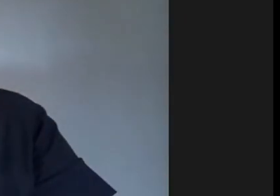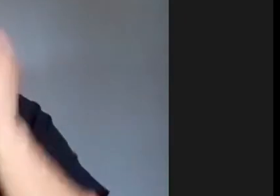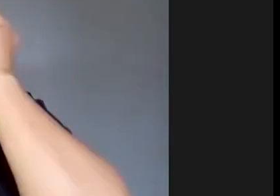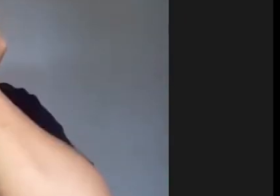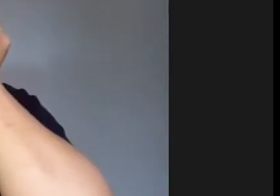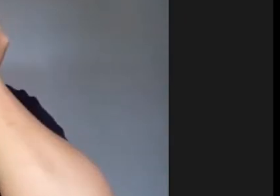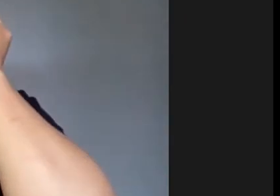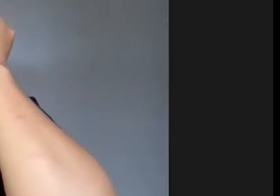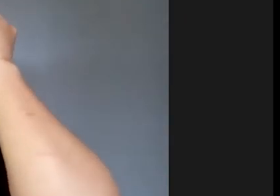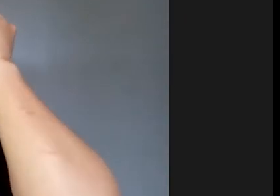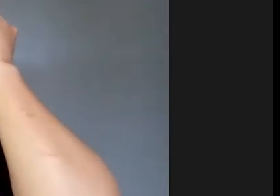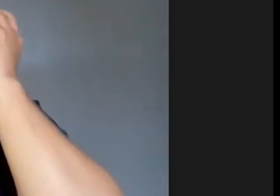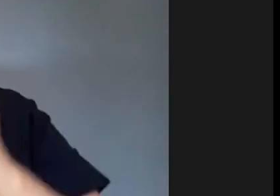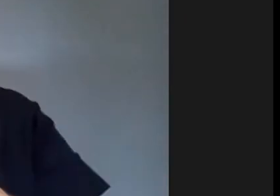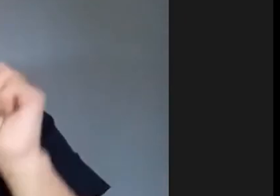Okay?